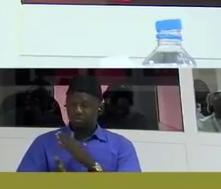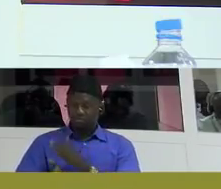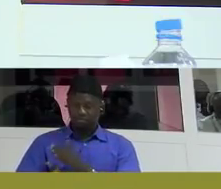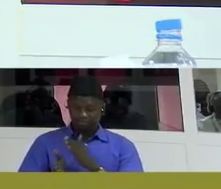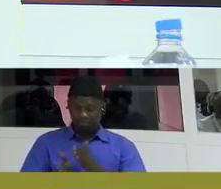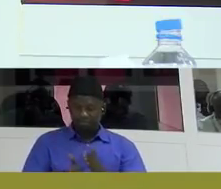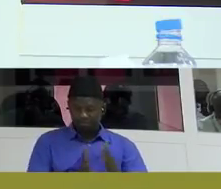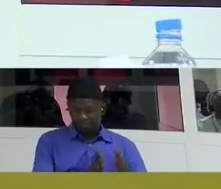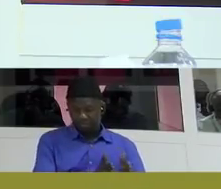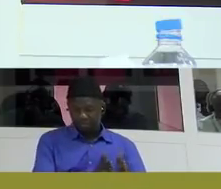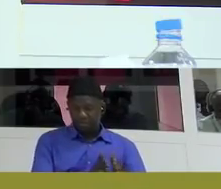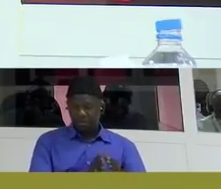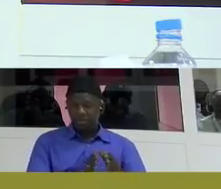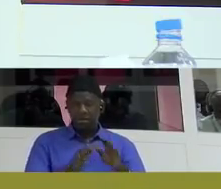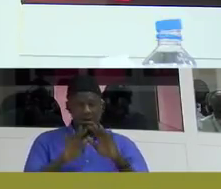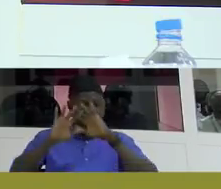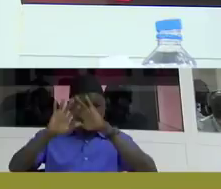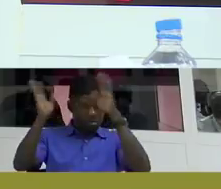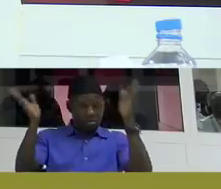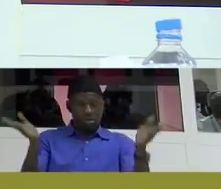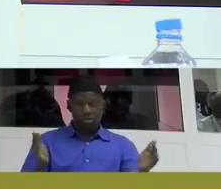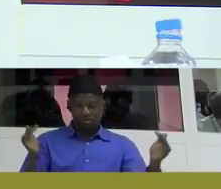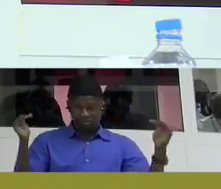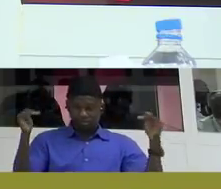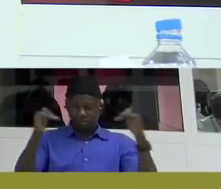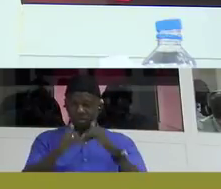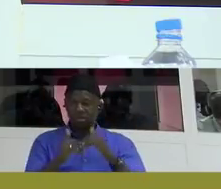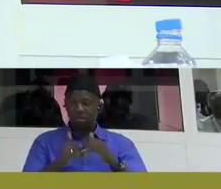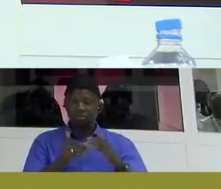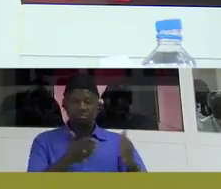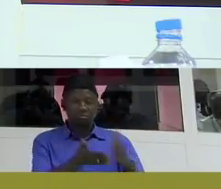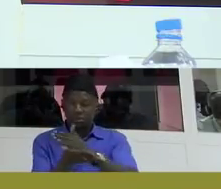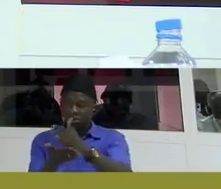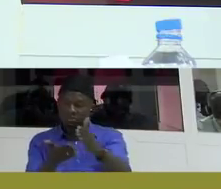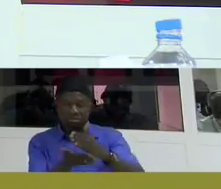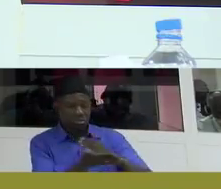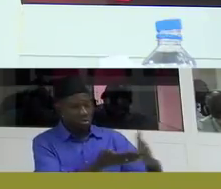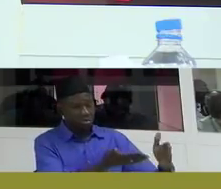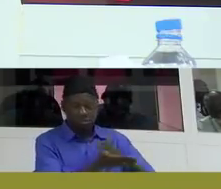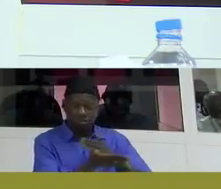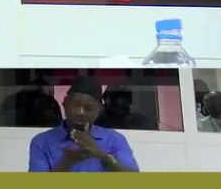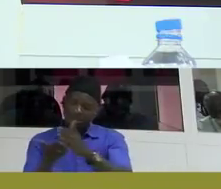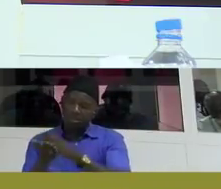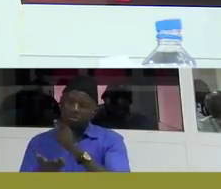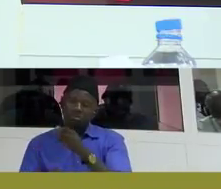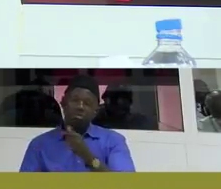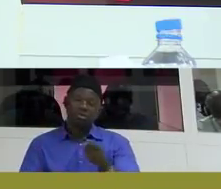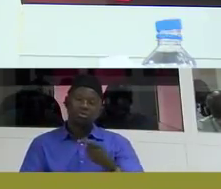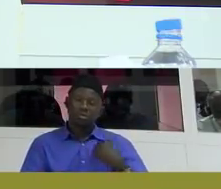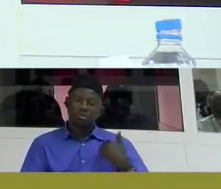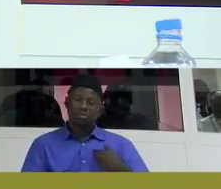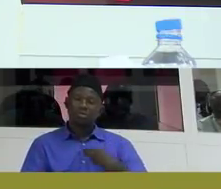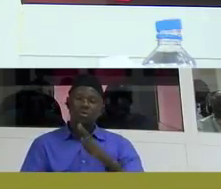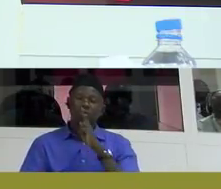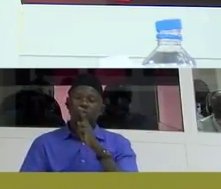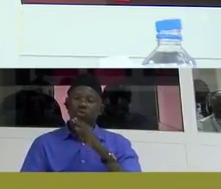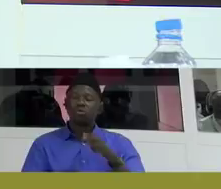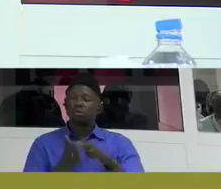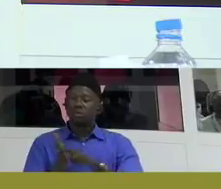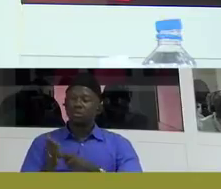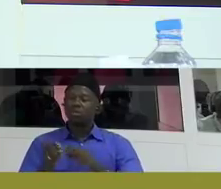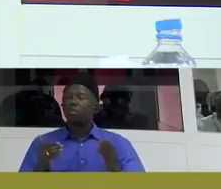organize a public gathering and redistribute that money to the people who needed it